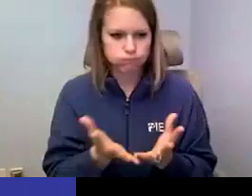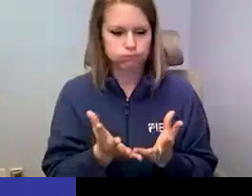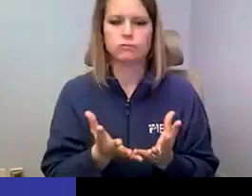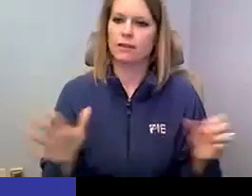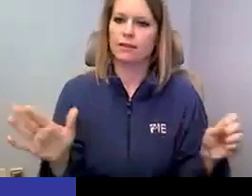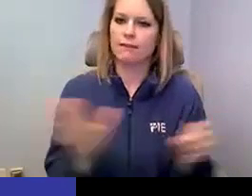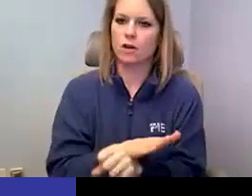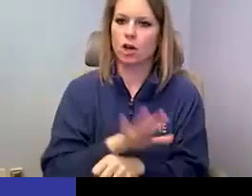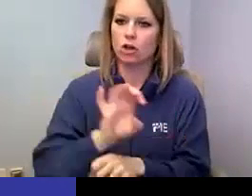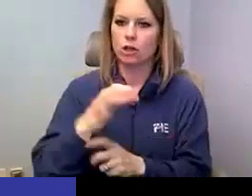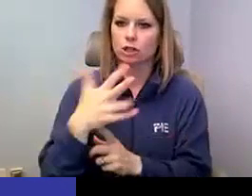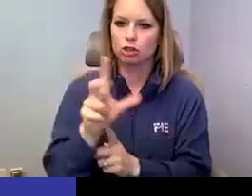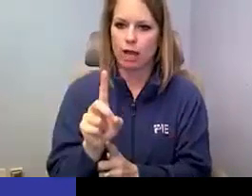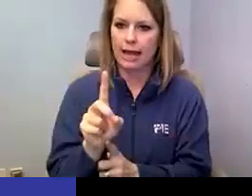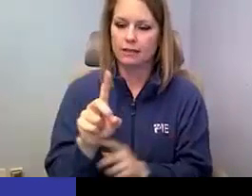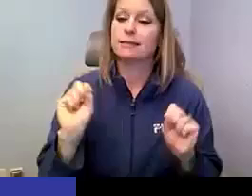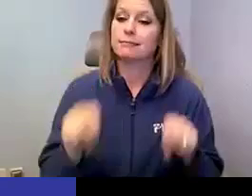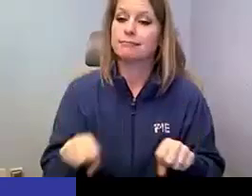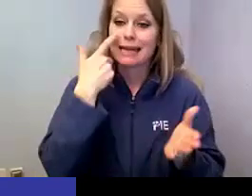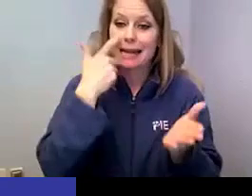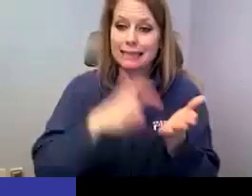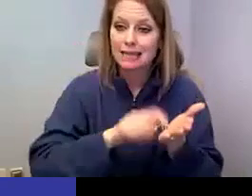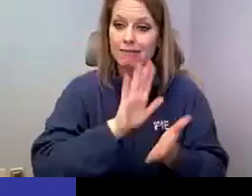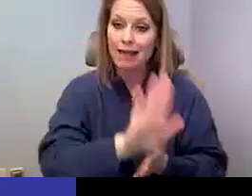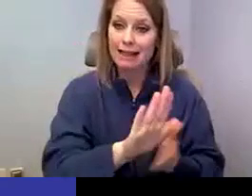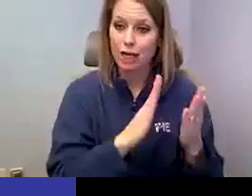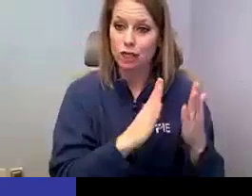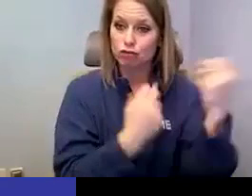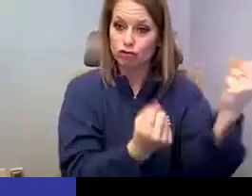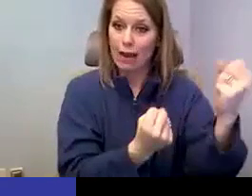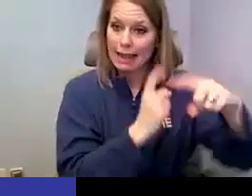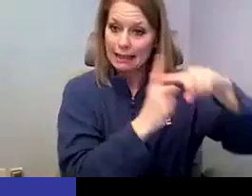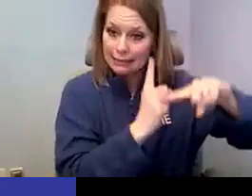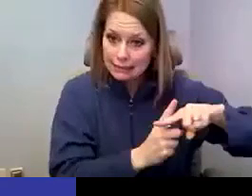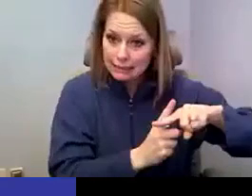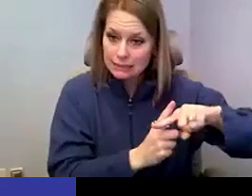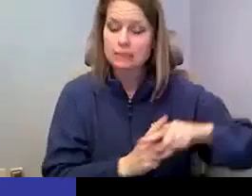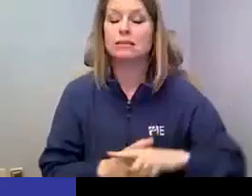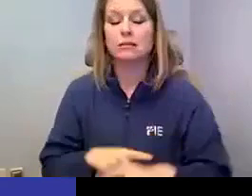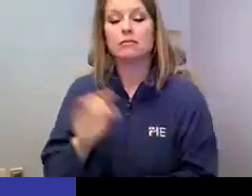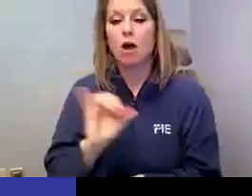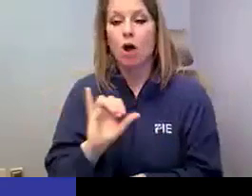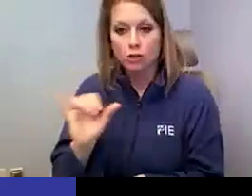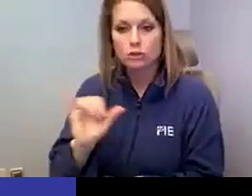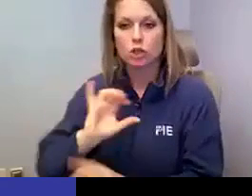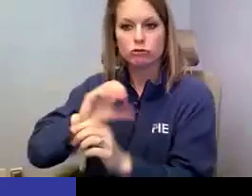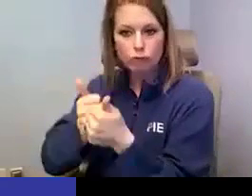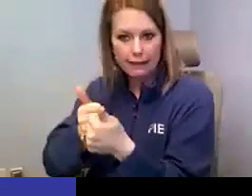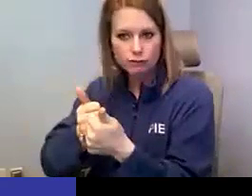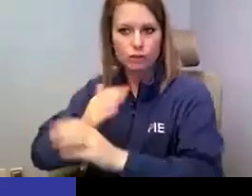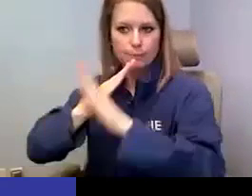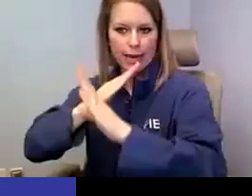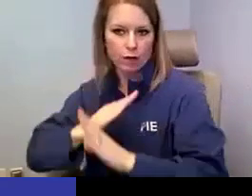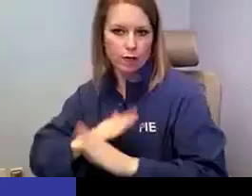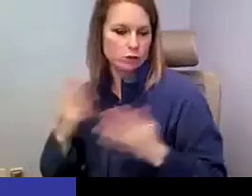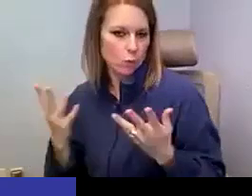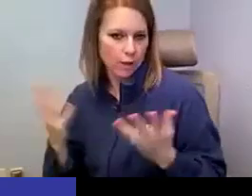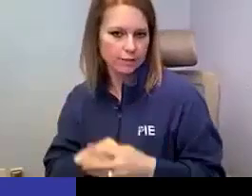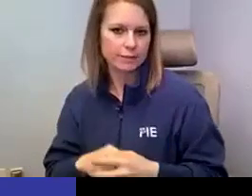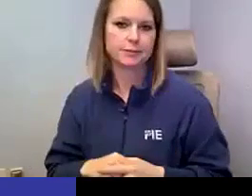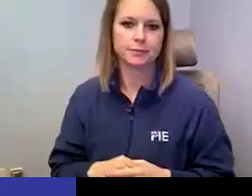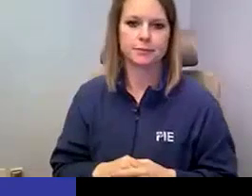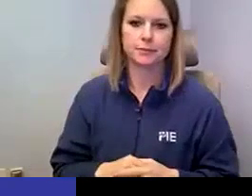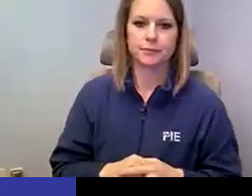identify students' strengths to address challenges and barriers. Information about the whole child enriches IEP